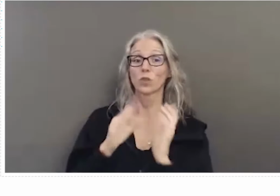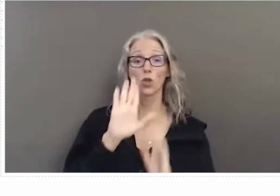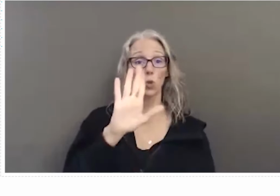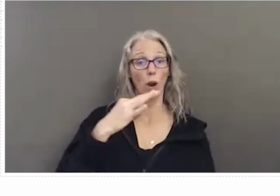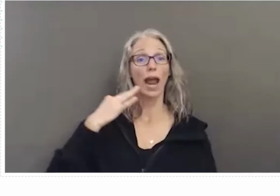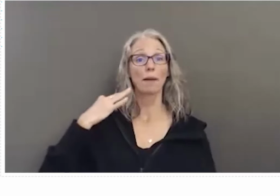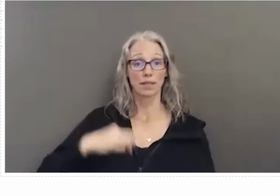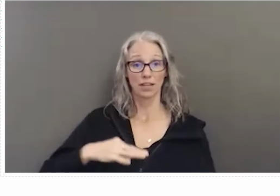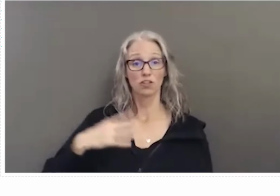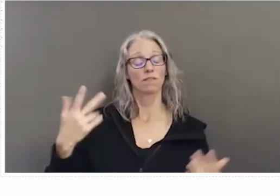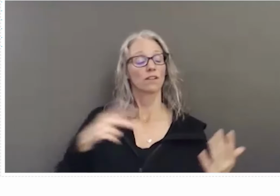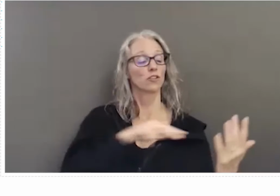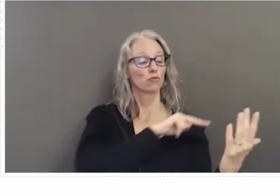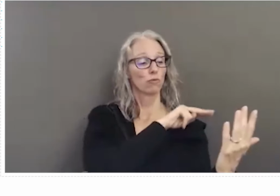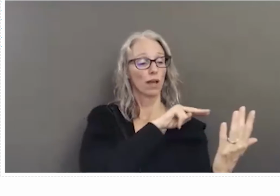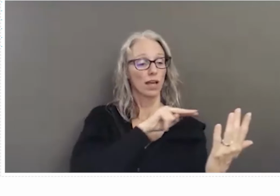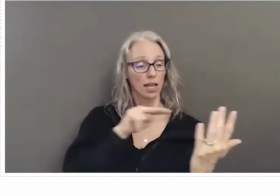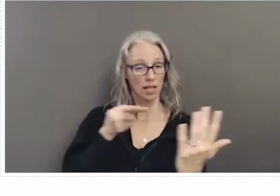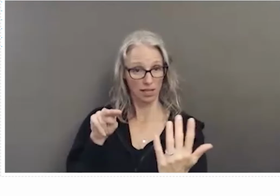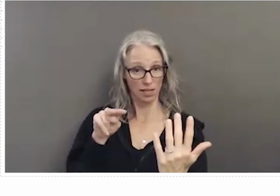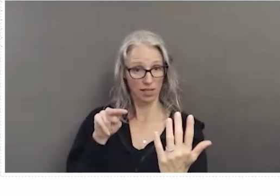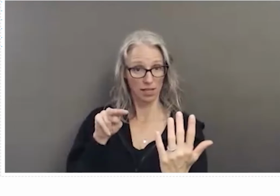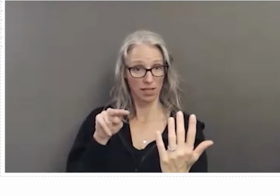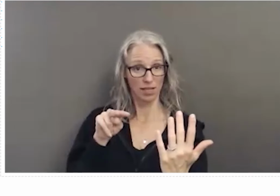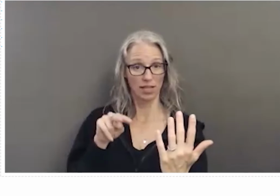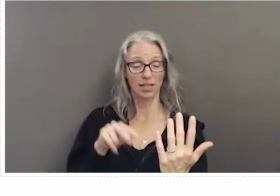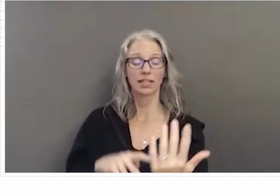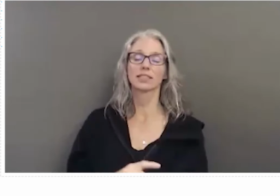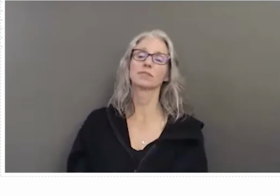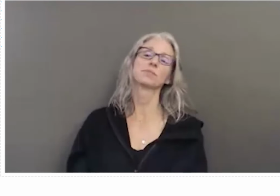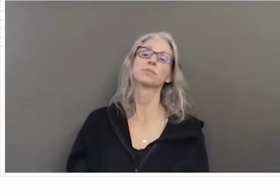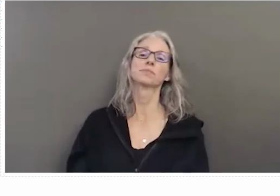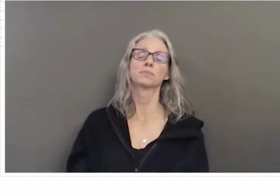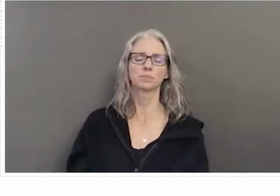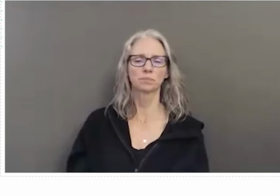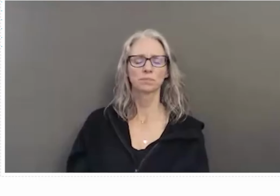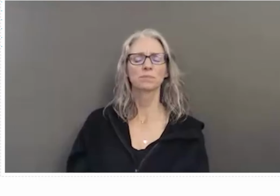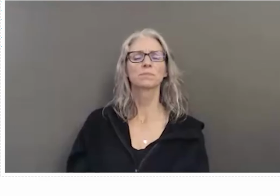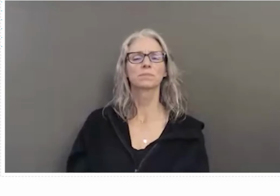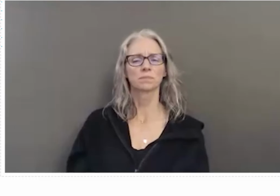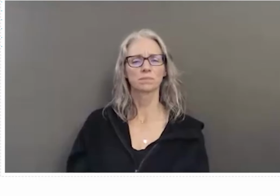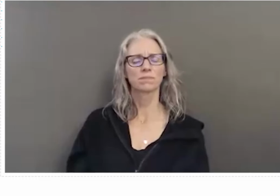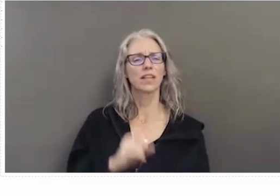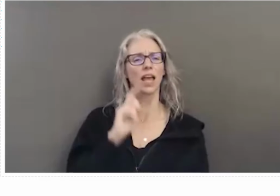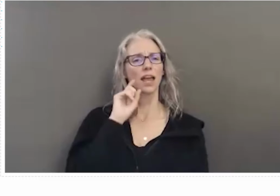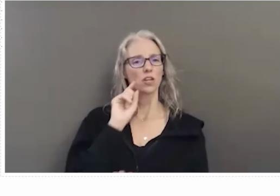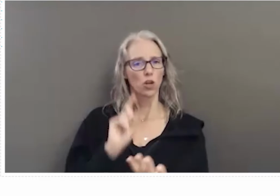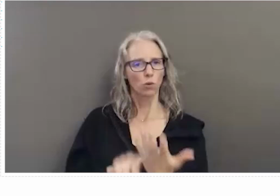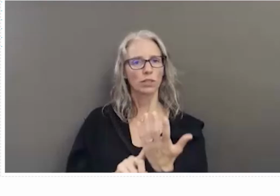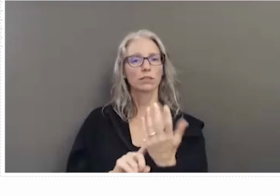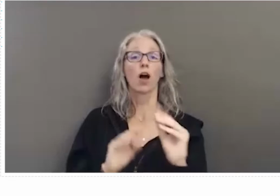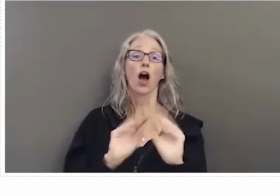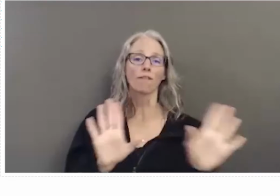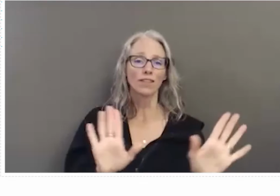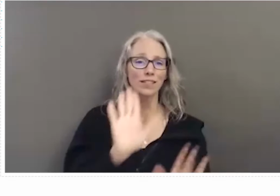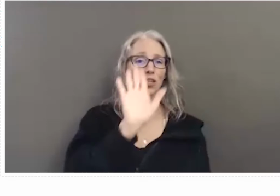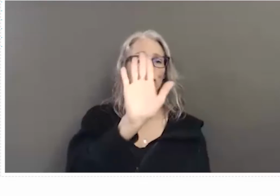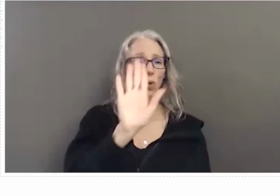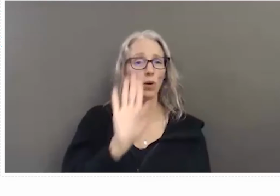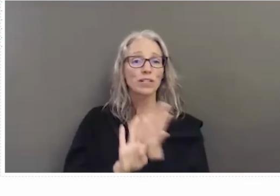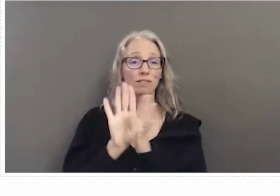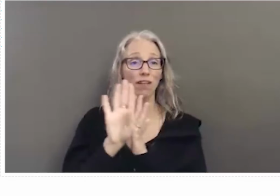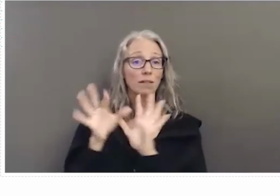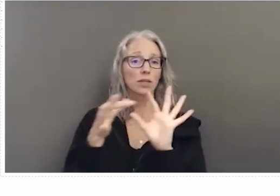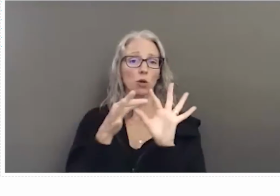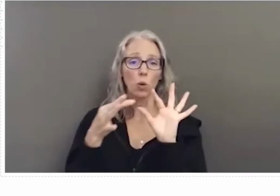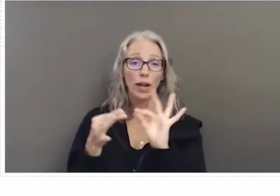it's really lovely when the work and the research shines through in an application. So kudos to your